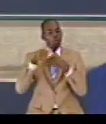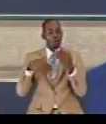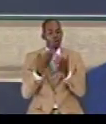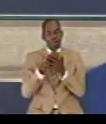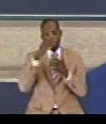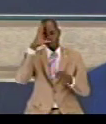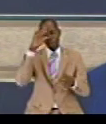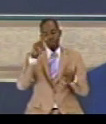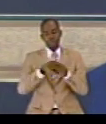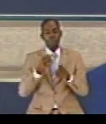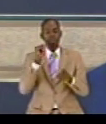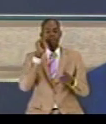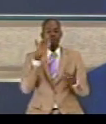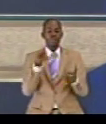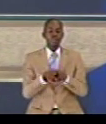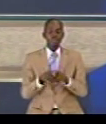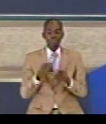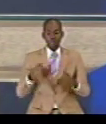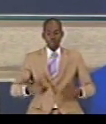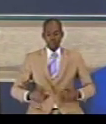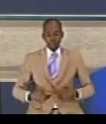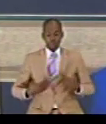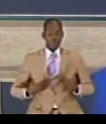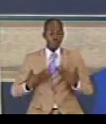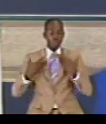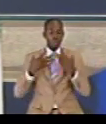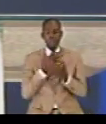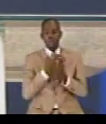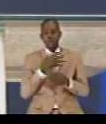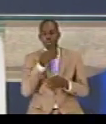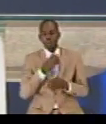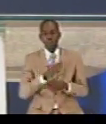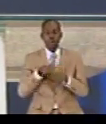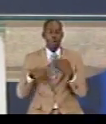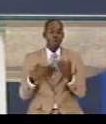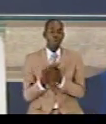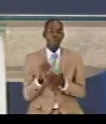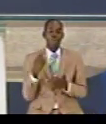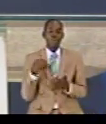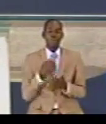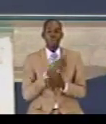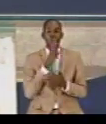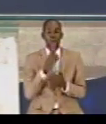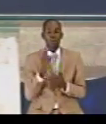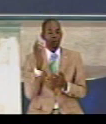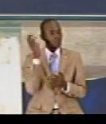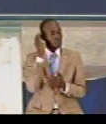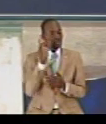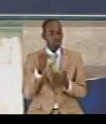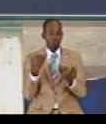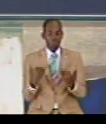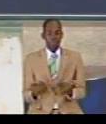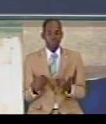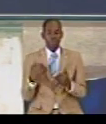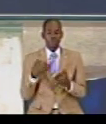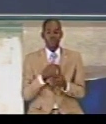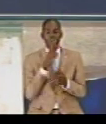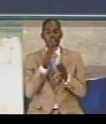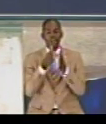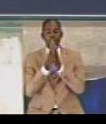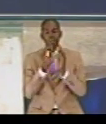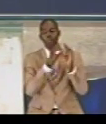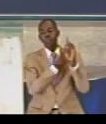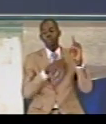sisters, young and old, in all the places we are gathered together. We are praying, O Lord, as you have promised,